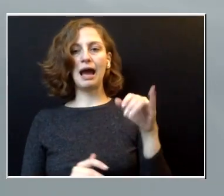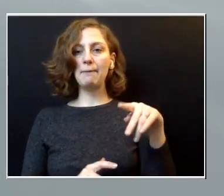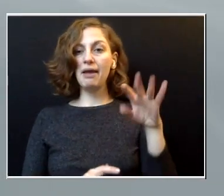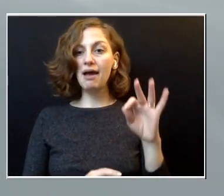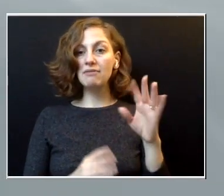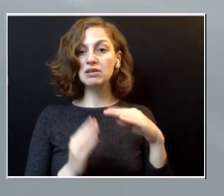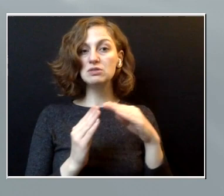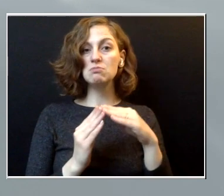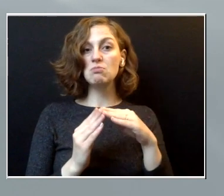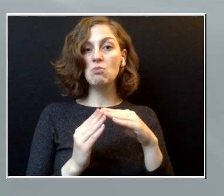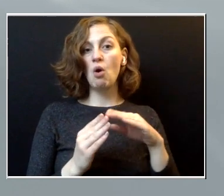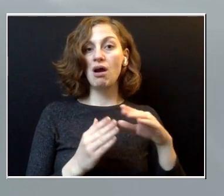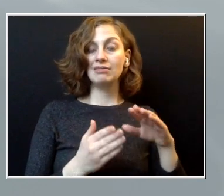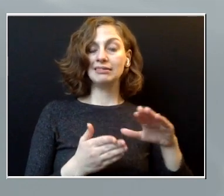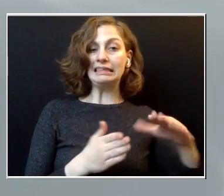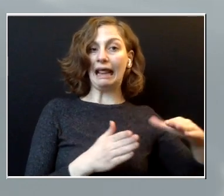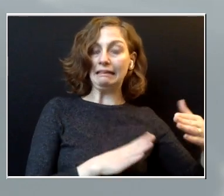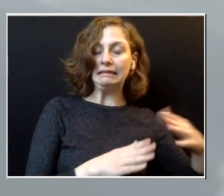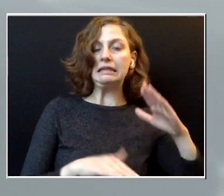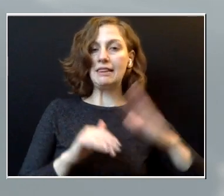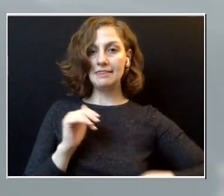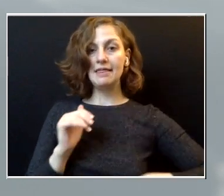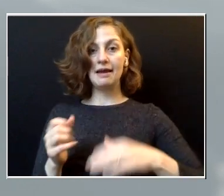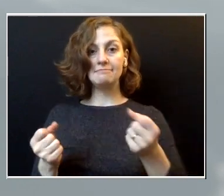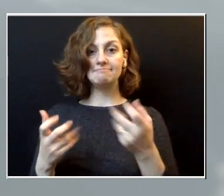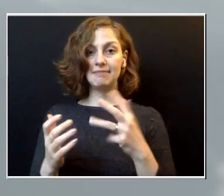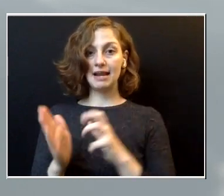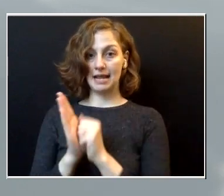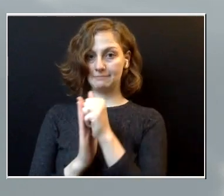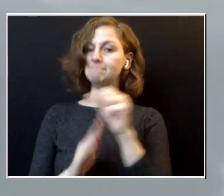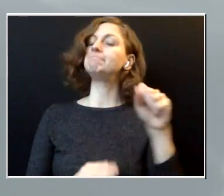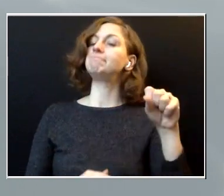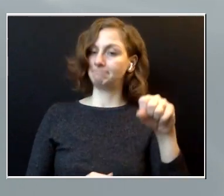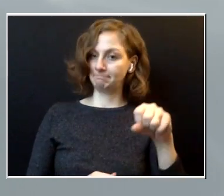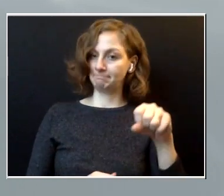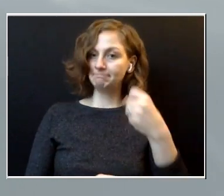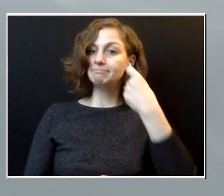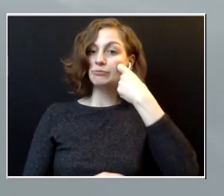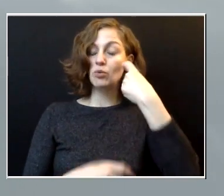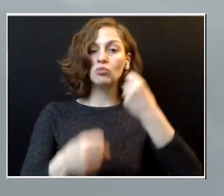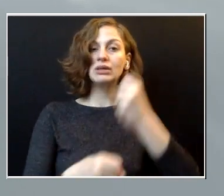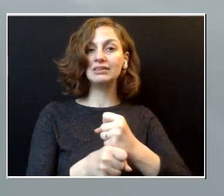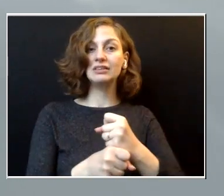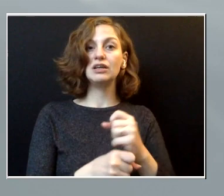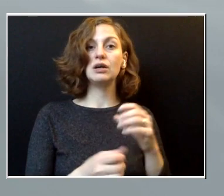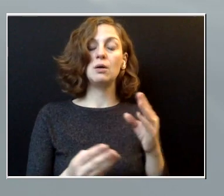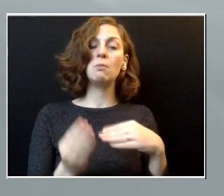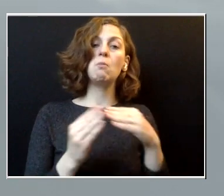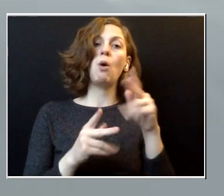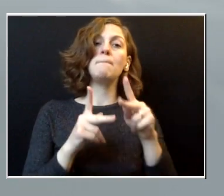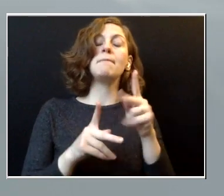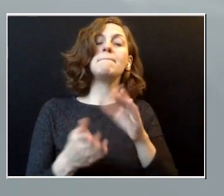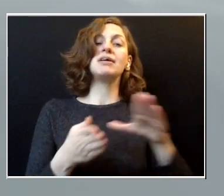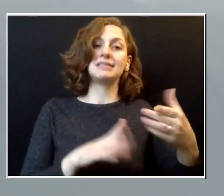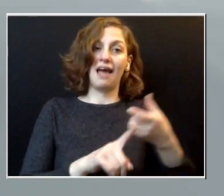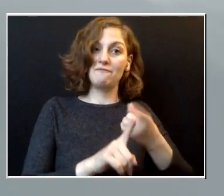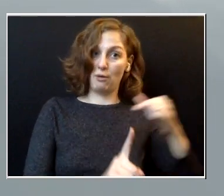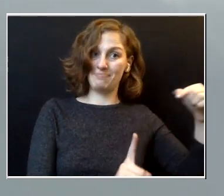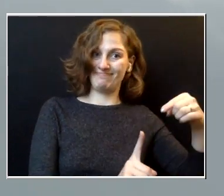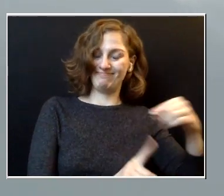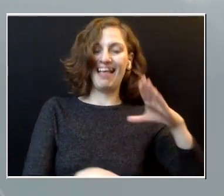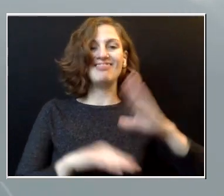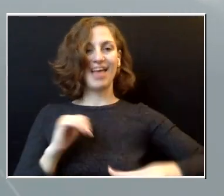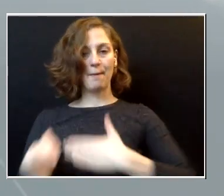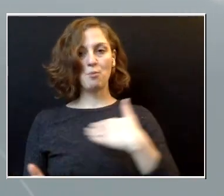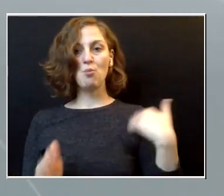year as breast cancer, and yet most people who get diagnosed have never heard of it, and their families have never heard of it. Wow, that's amazing to think about it killing more people than breast